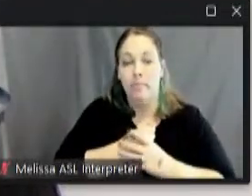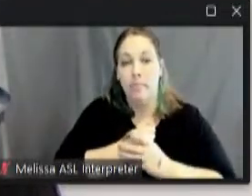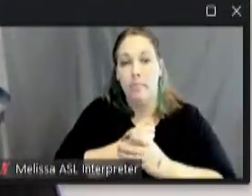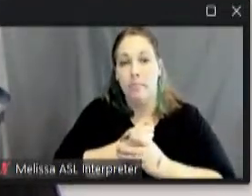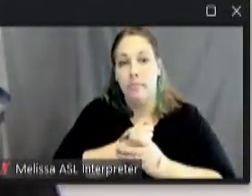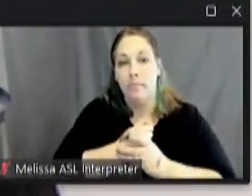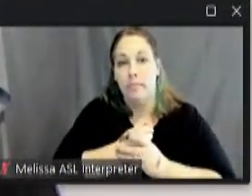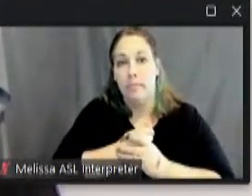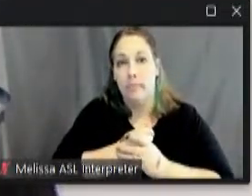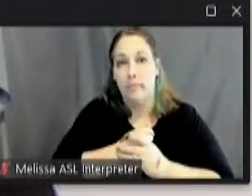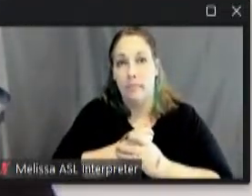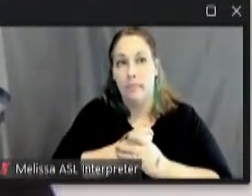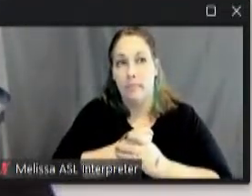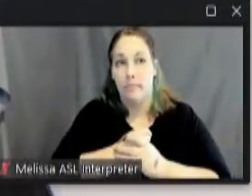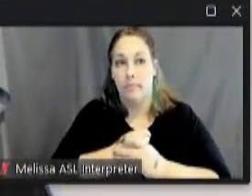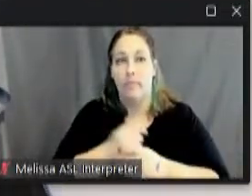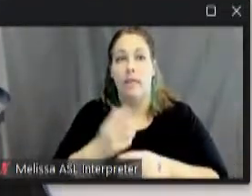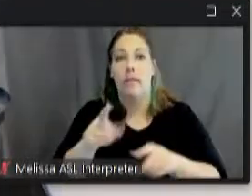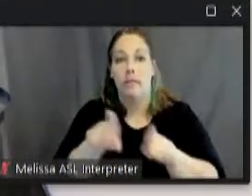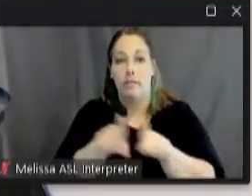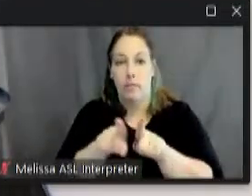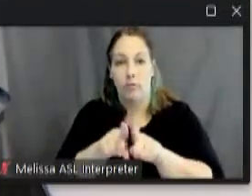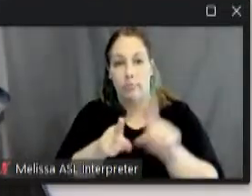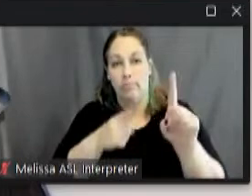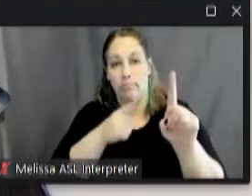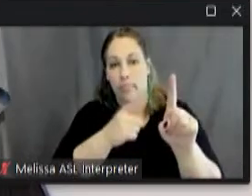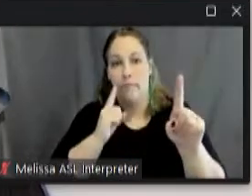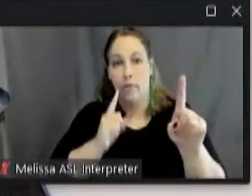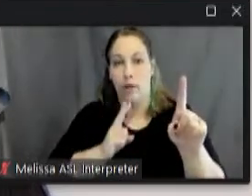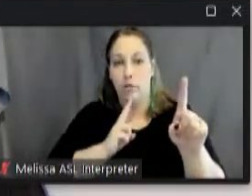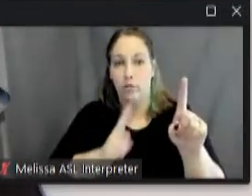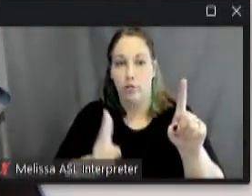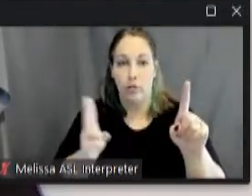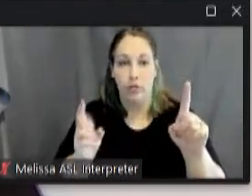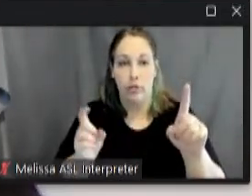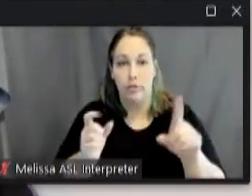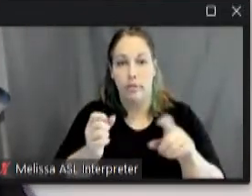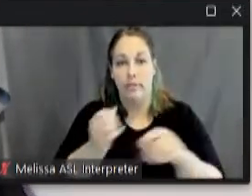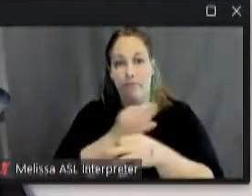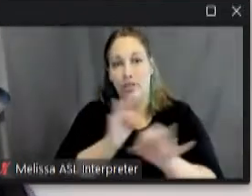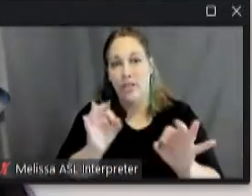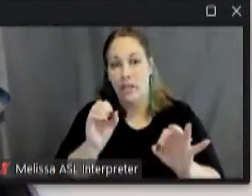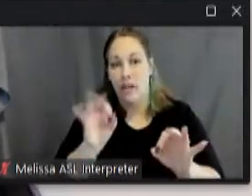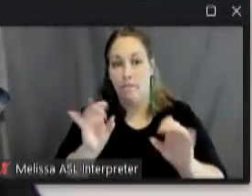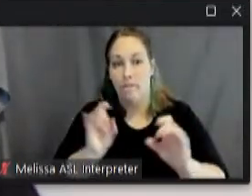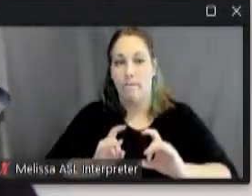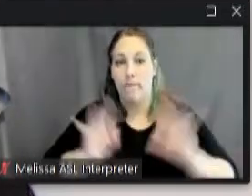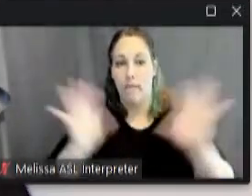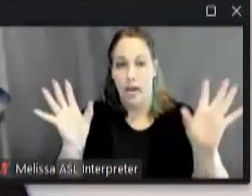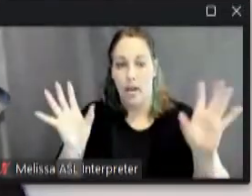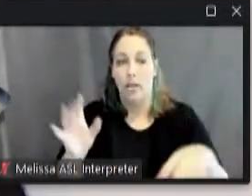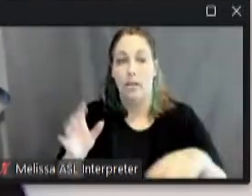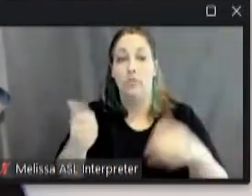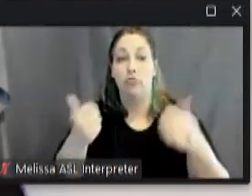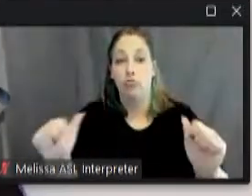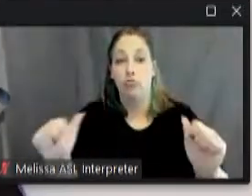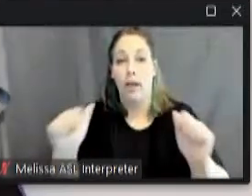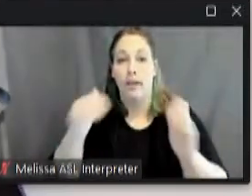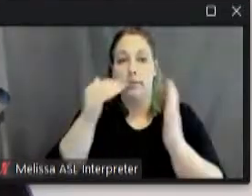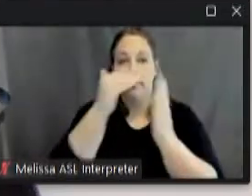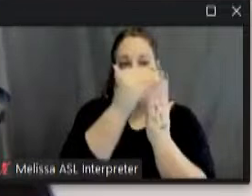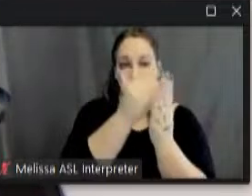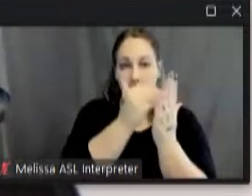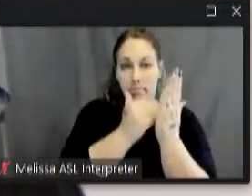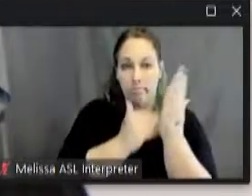free of violence. Within this area, we are working to create a national register of people with